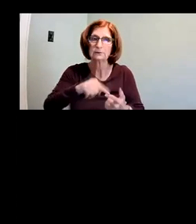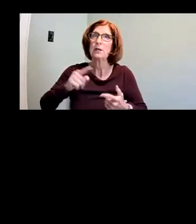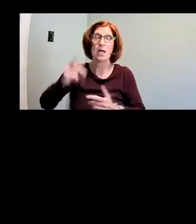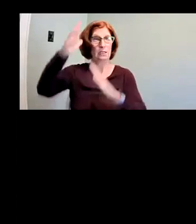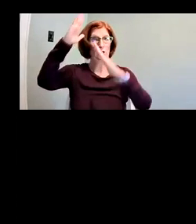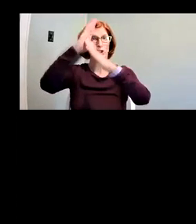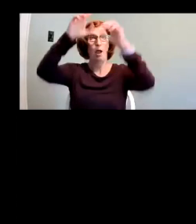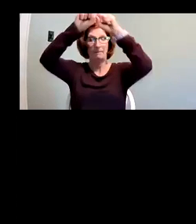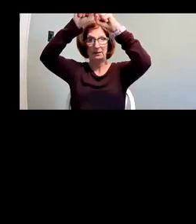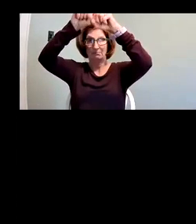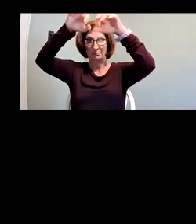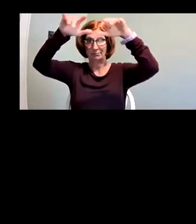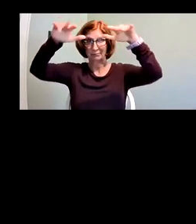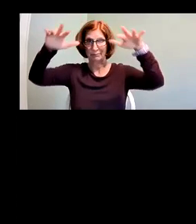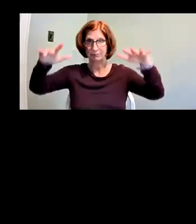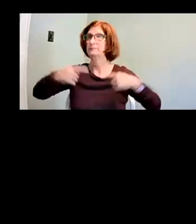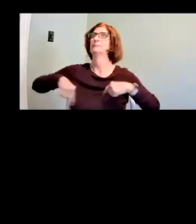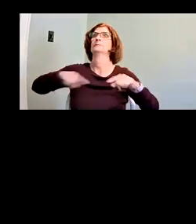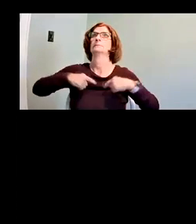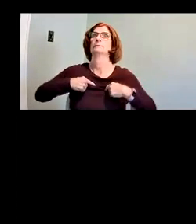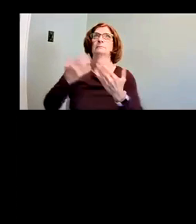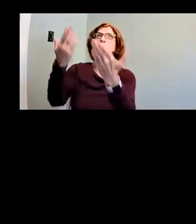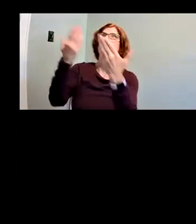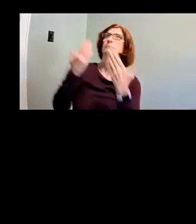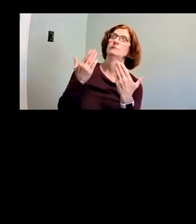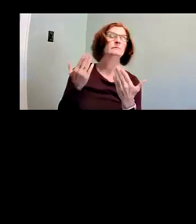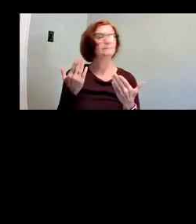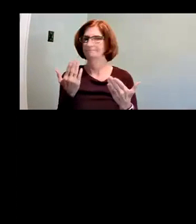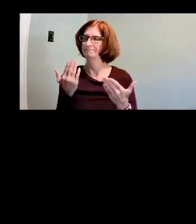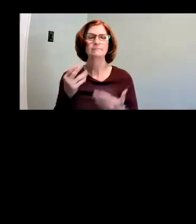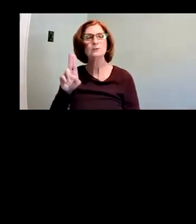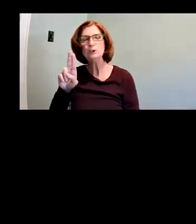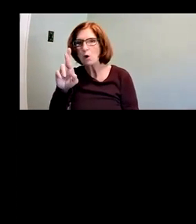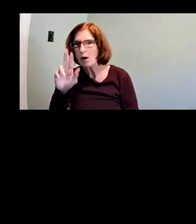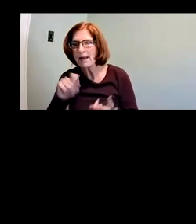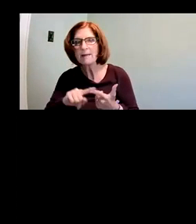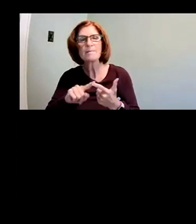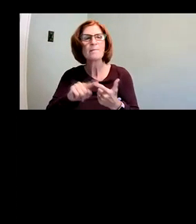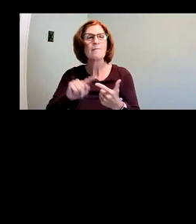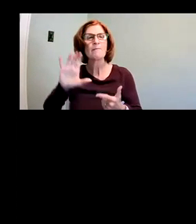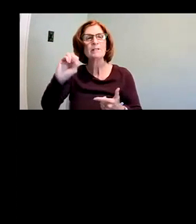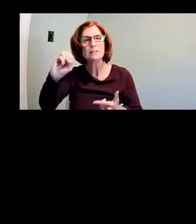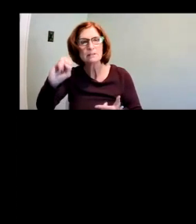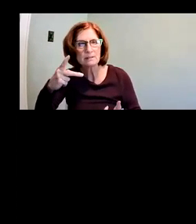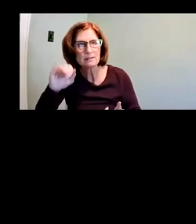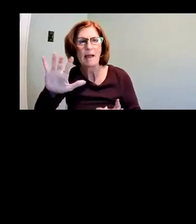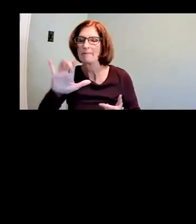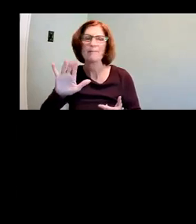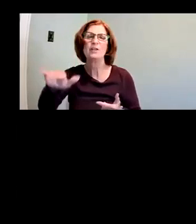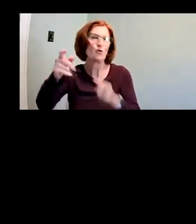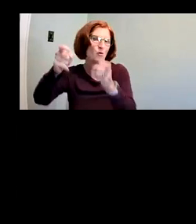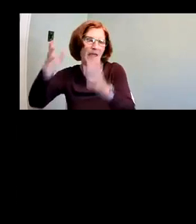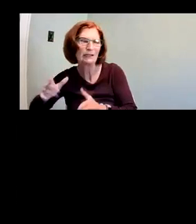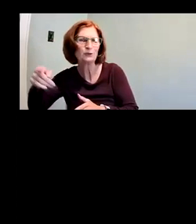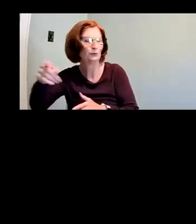decisions, primarily by Hill governing boards, URA, SCA, CSIP, their management committee, Growth